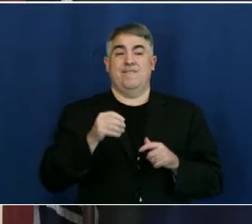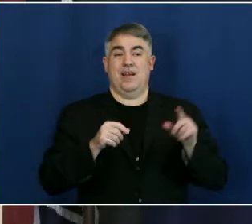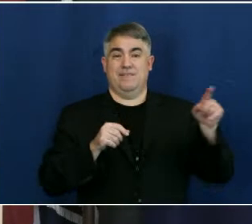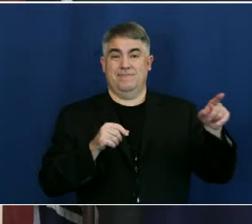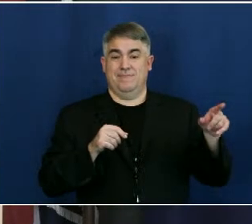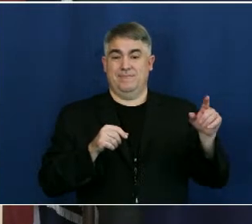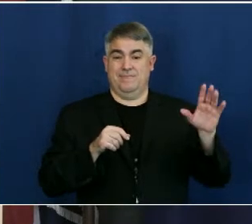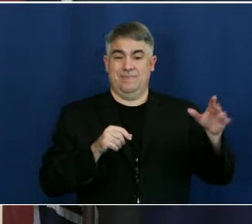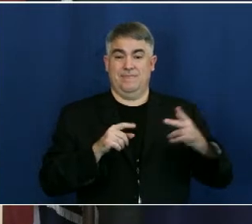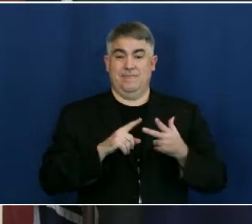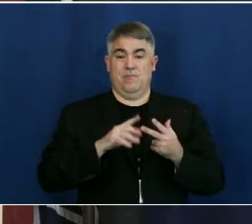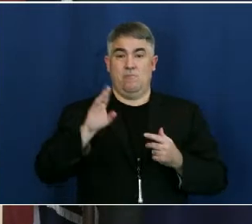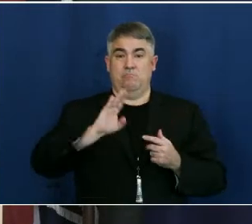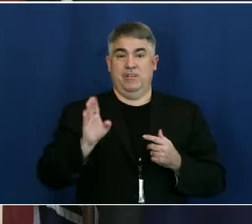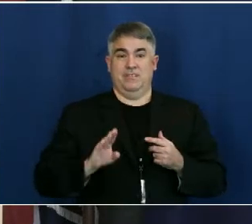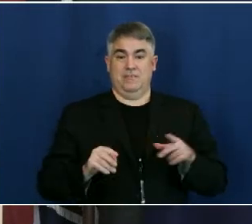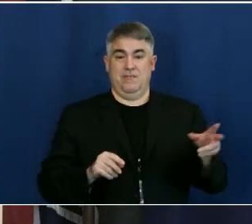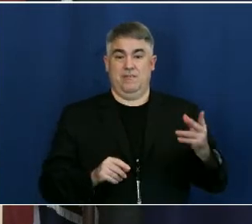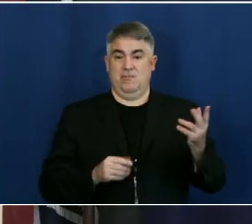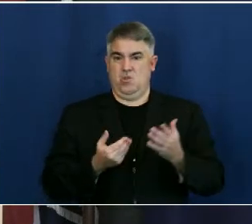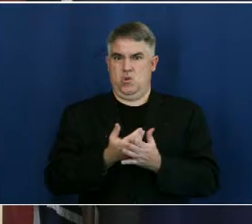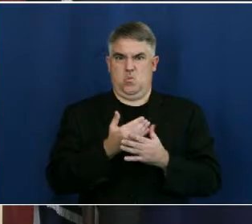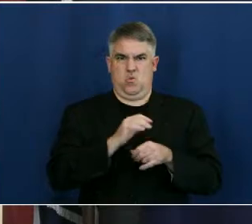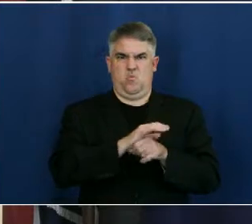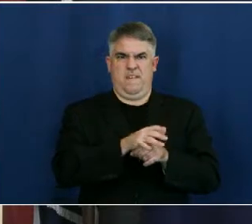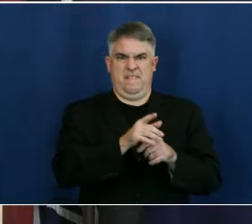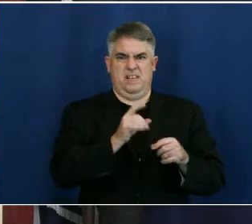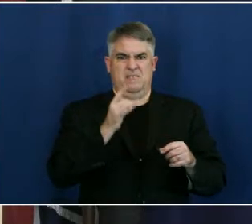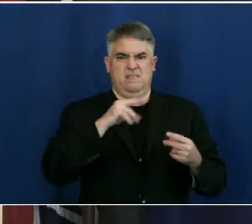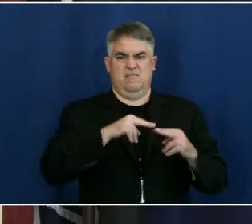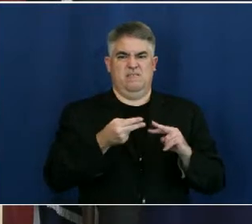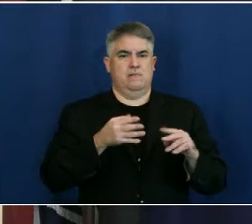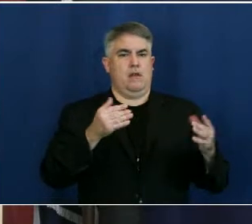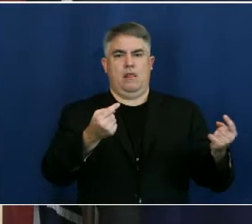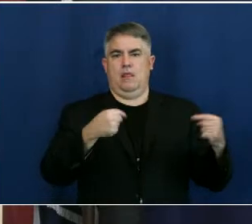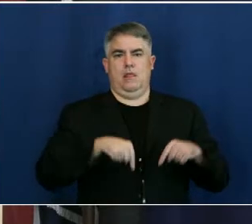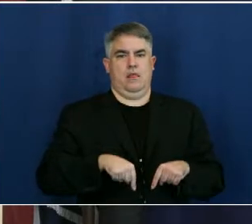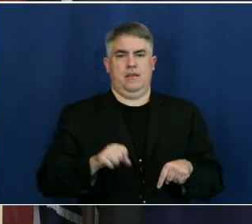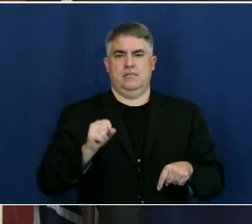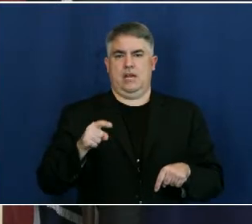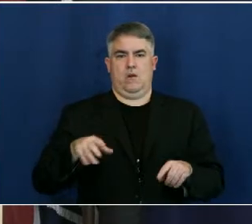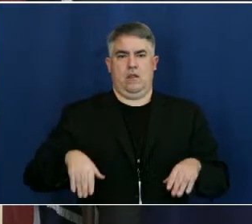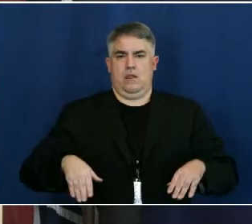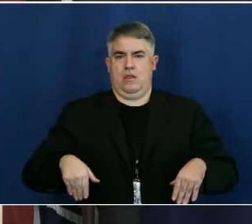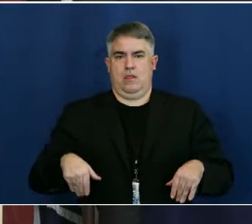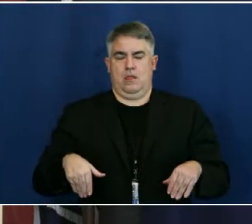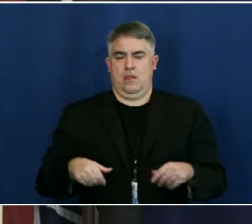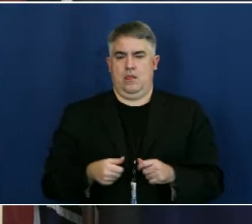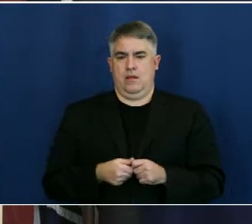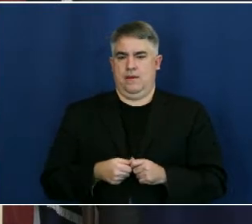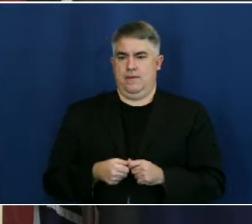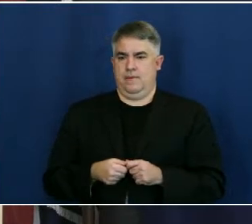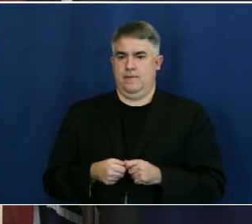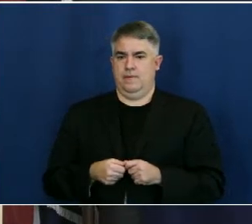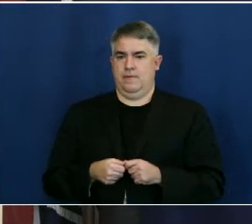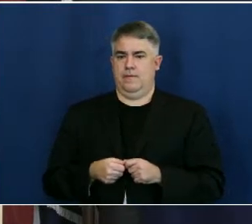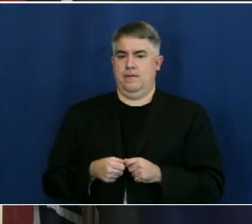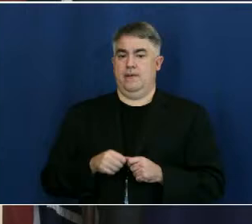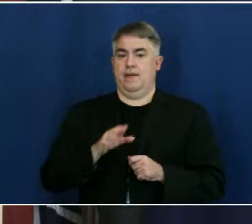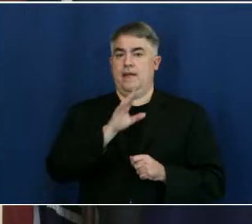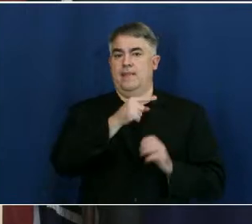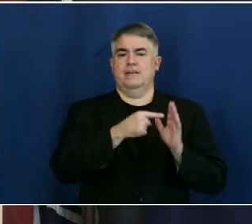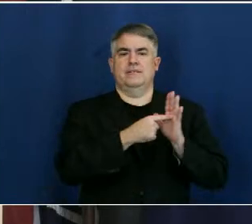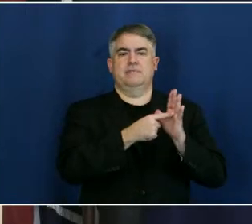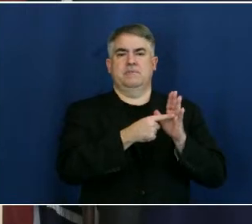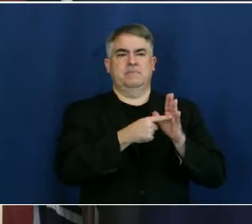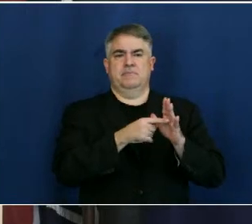Diego, and the number of deaths and hospitalizations from the B117 variants are unchanged. There's no increase in either of